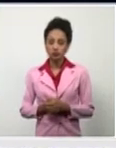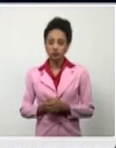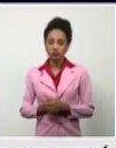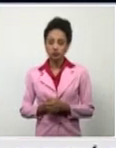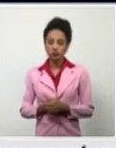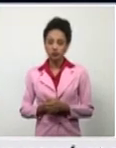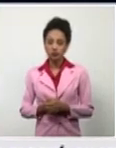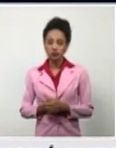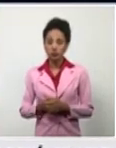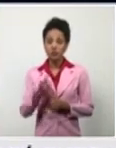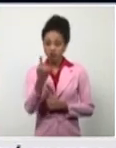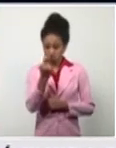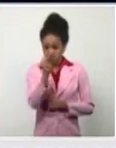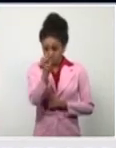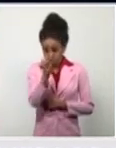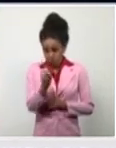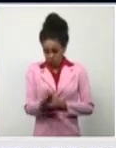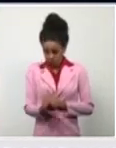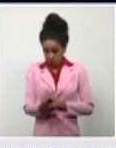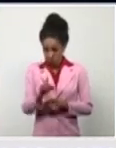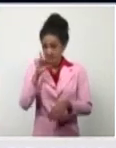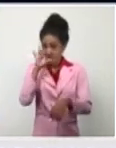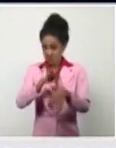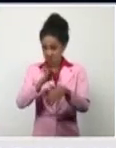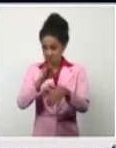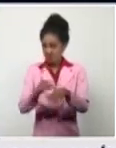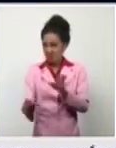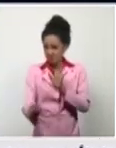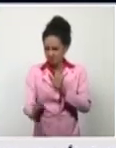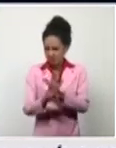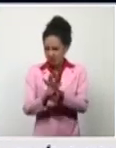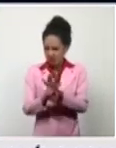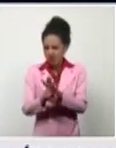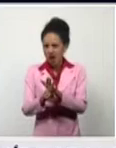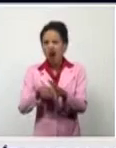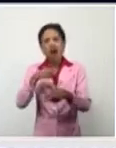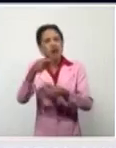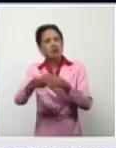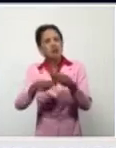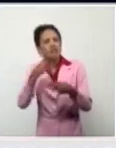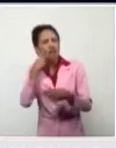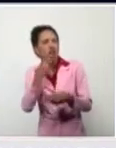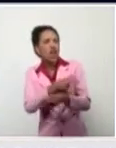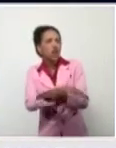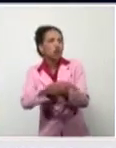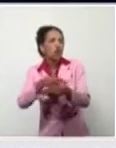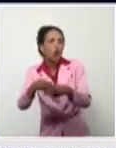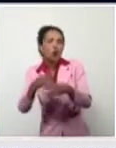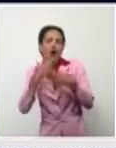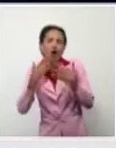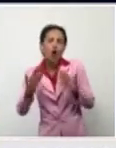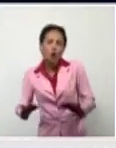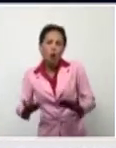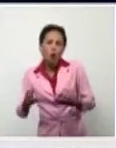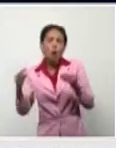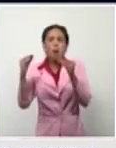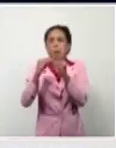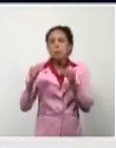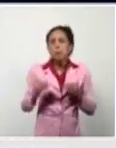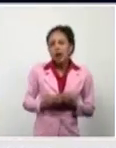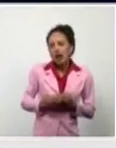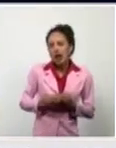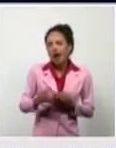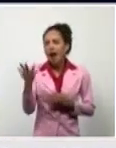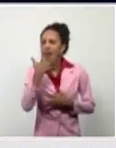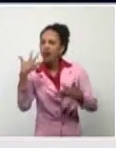In this province, one case was detected in late February. One case diagnosed